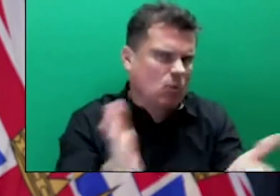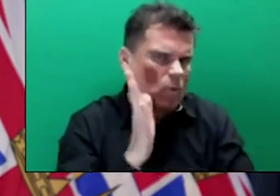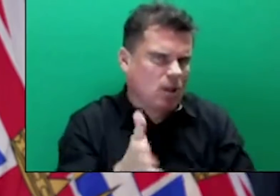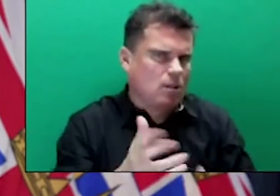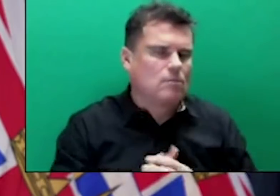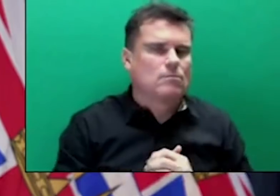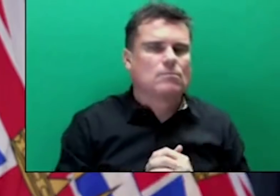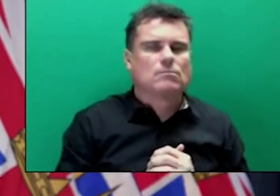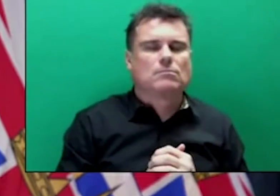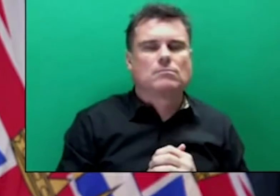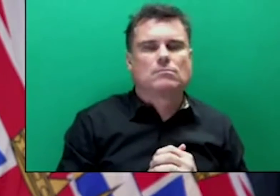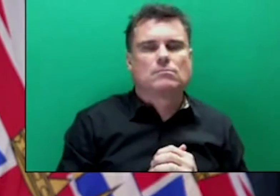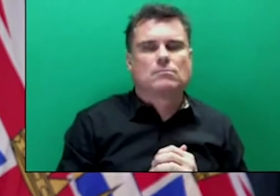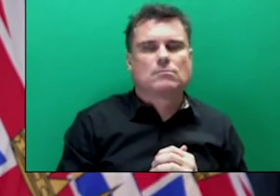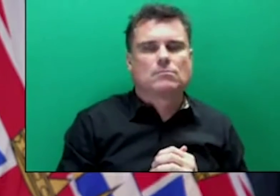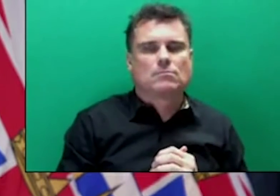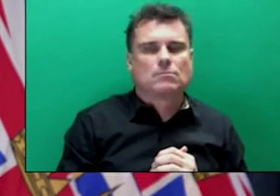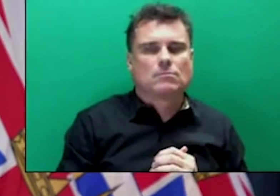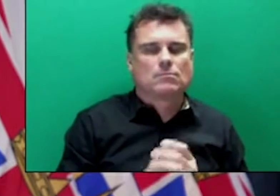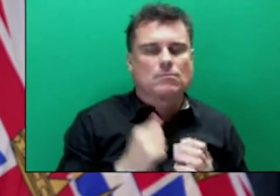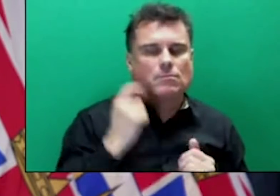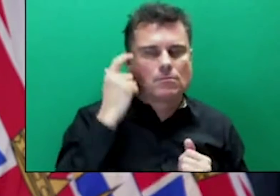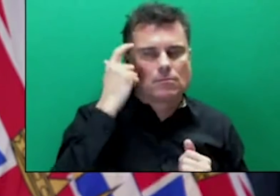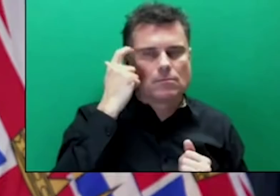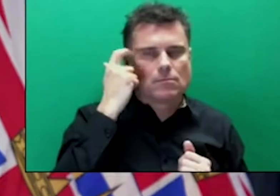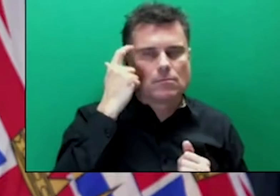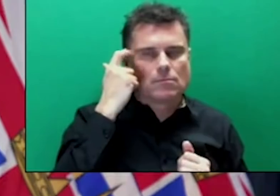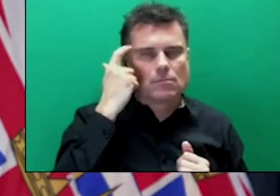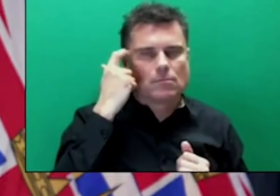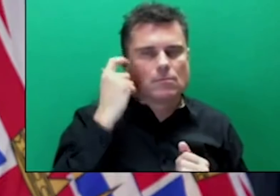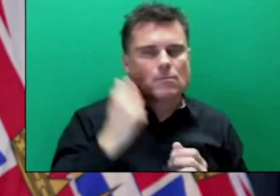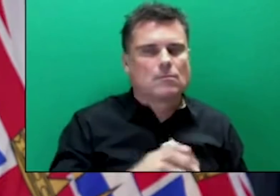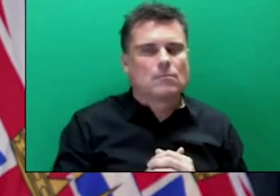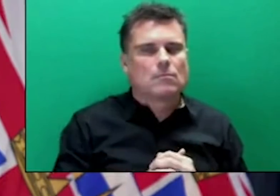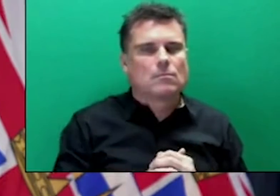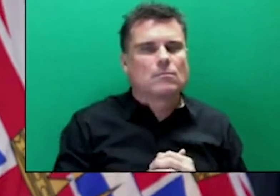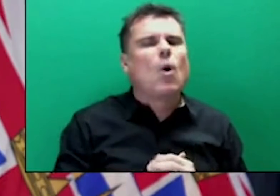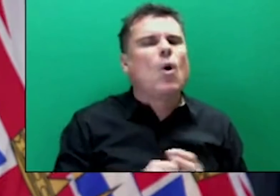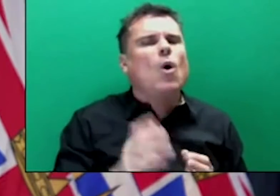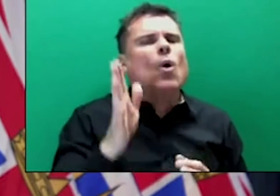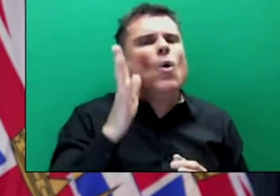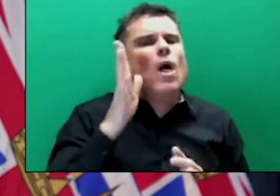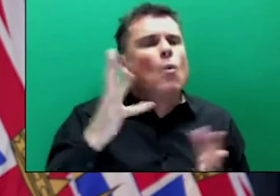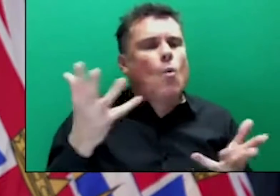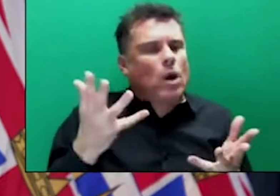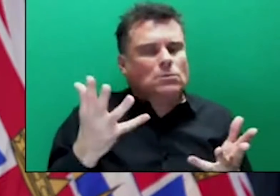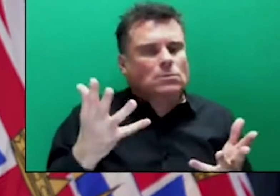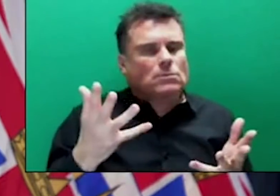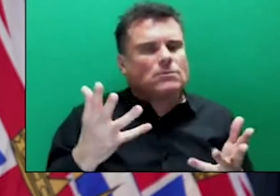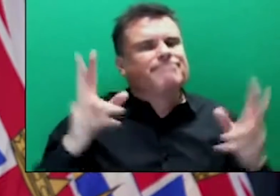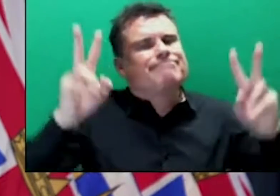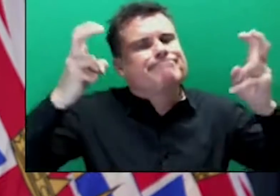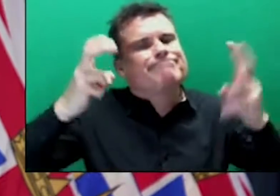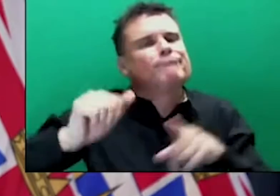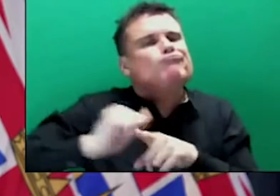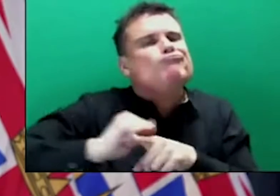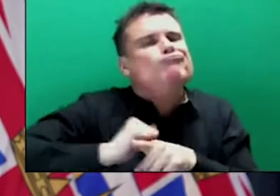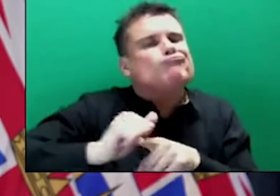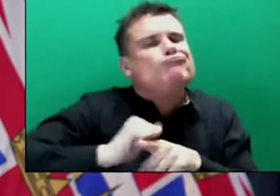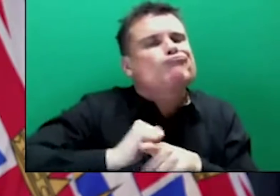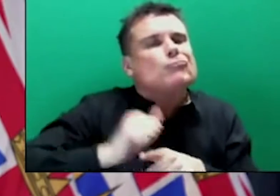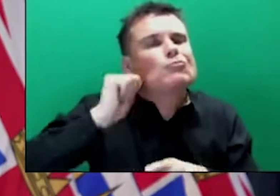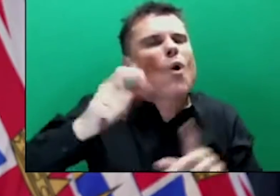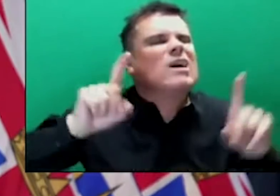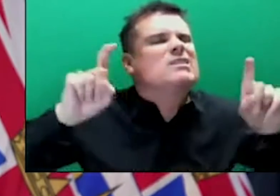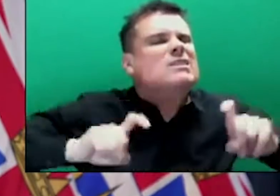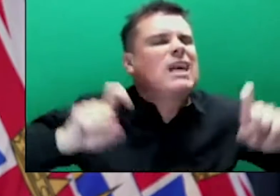tomorrow as well in a trial run of receiving the really specialized containers that come from Pfizer. They won't